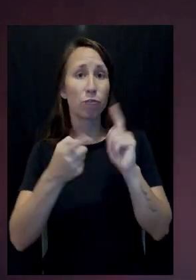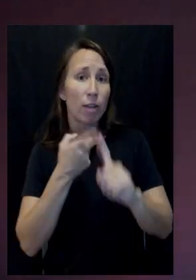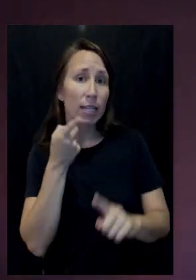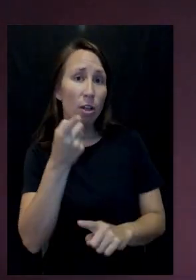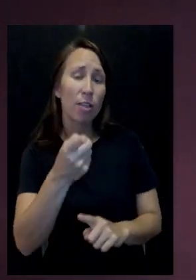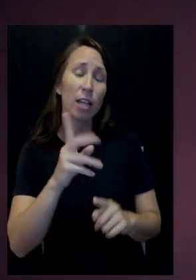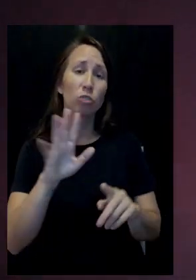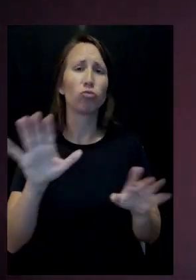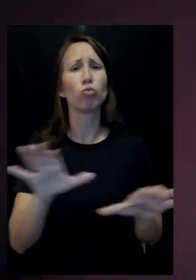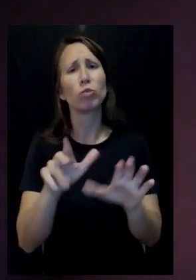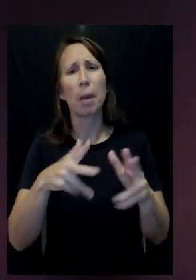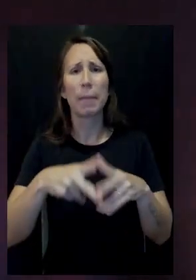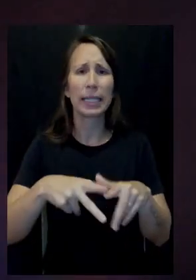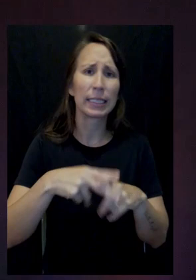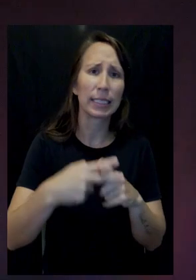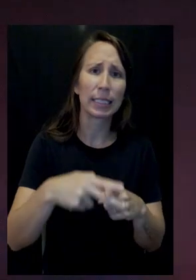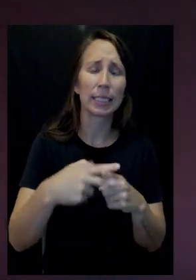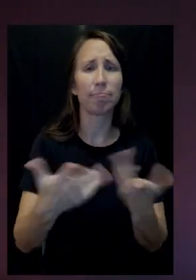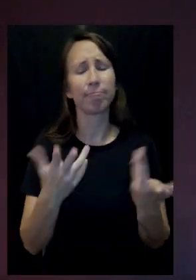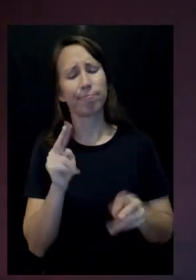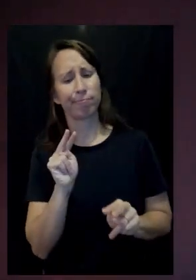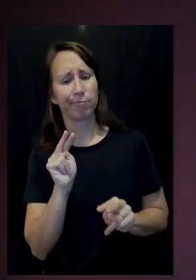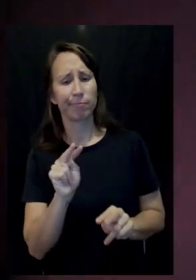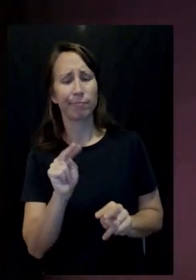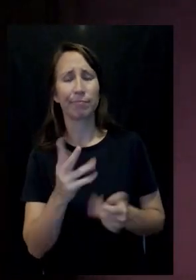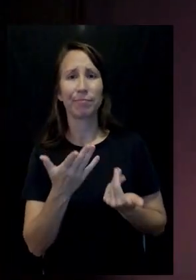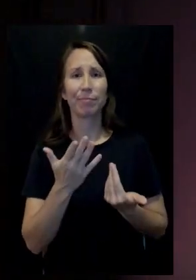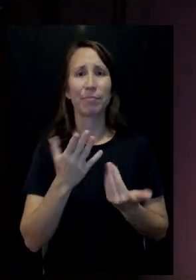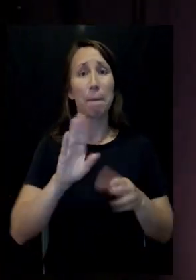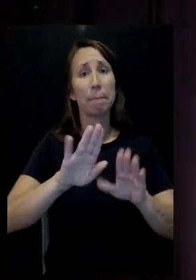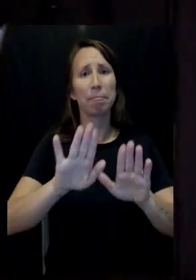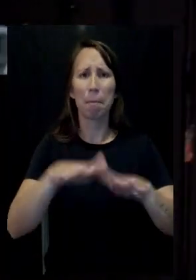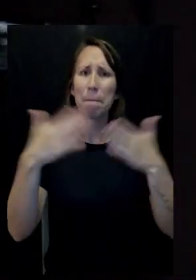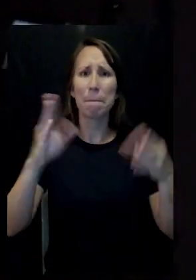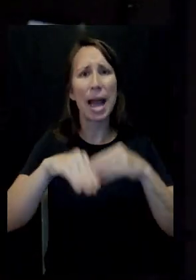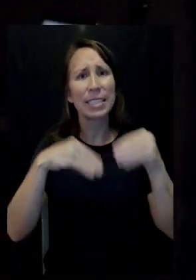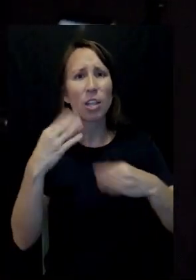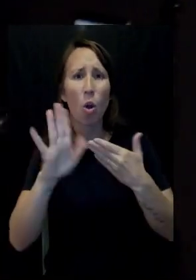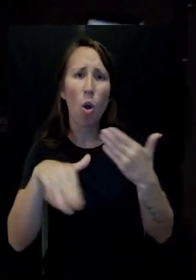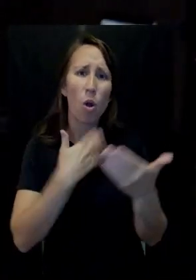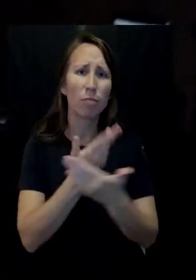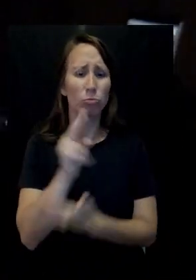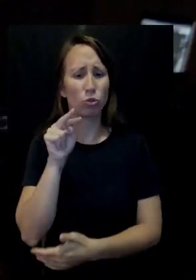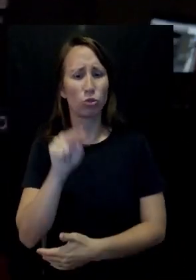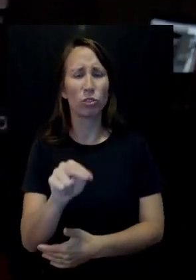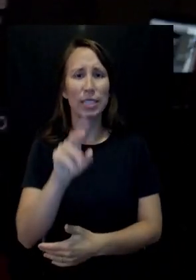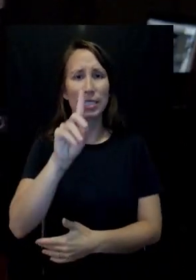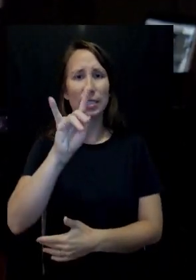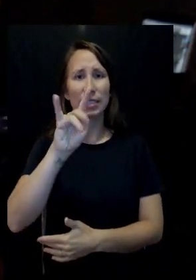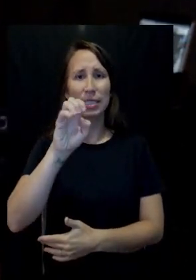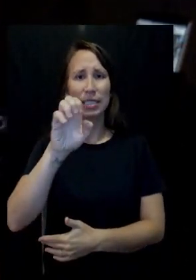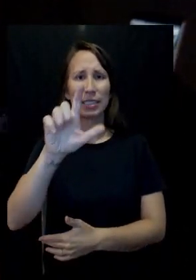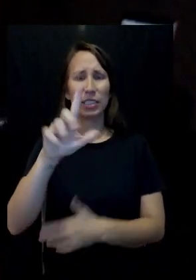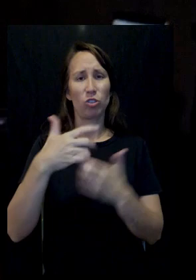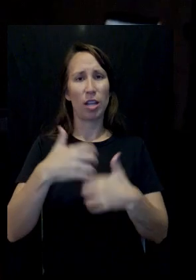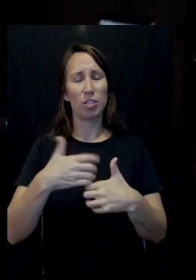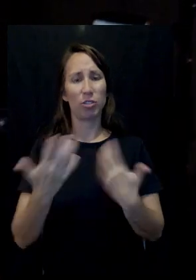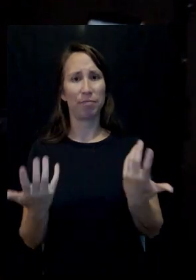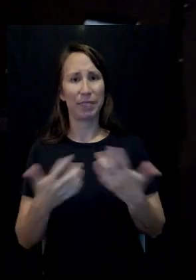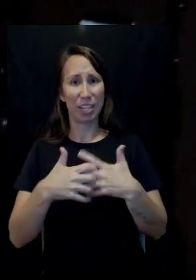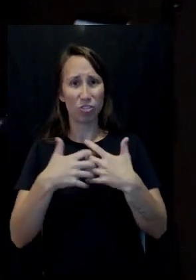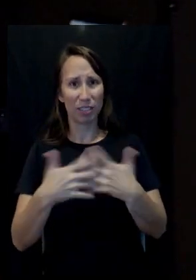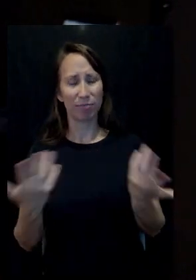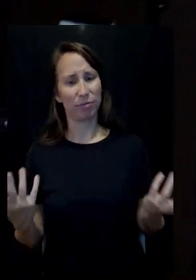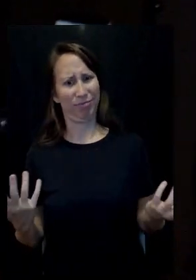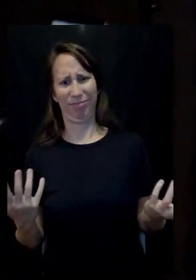maintenance and whatever, and I was just staring at this. We unpacked it all, because you can unpack it all, and I was just looking at this diesel engine, and I'm just like, this